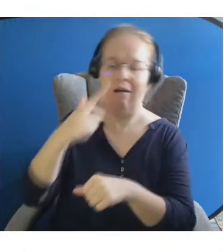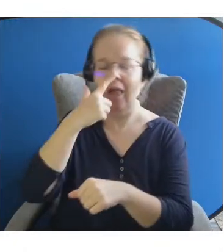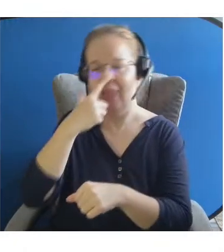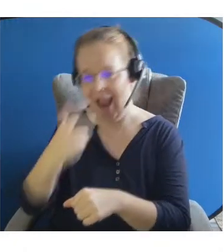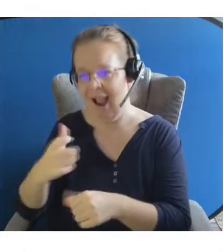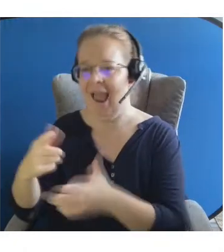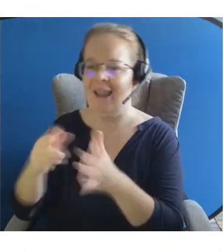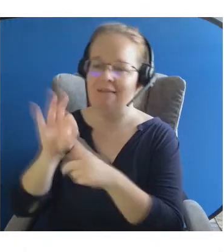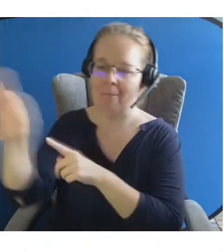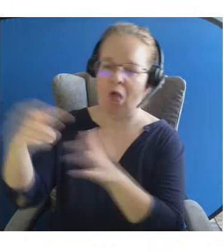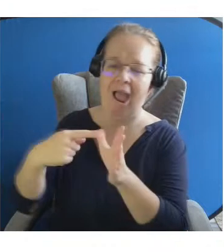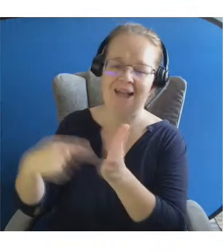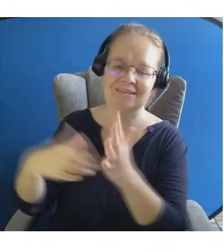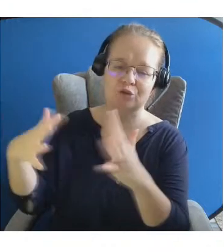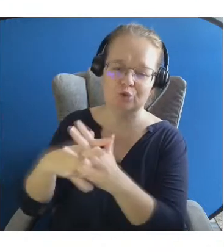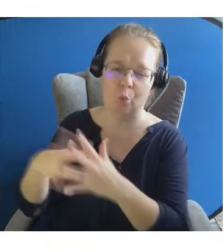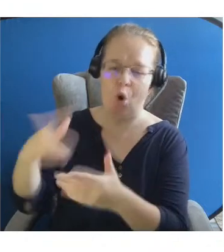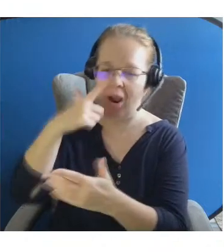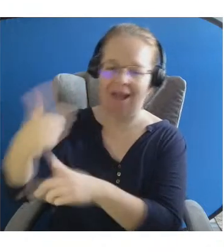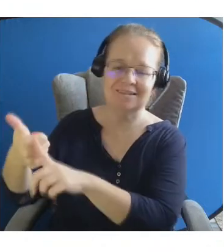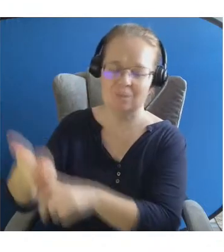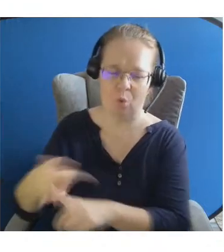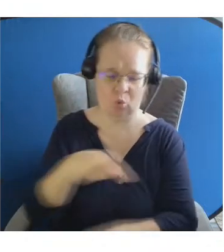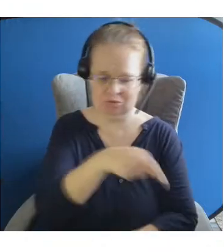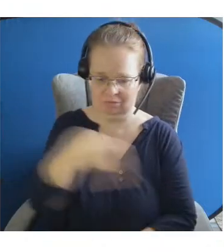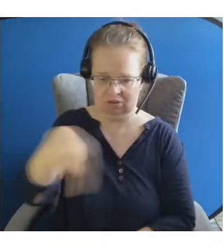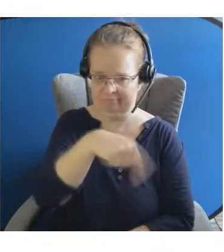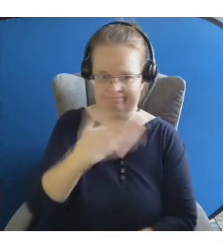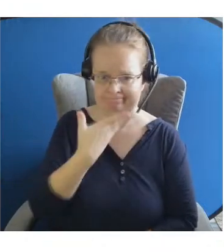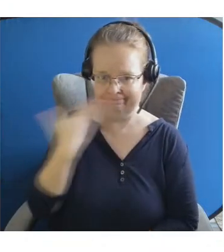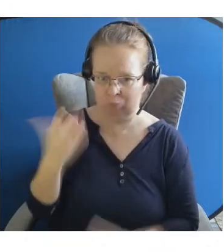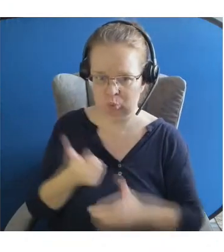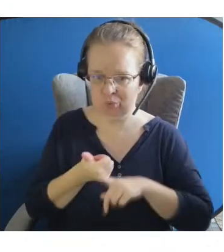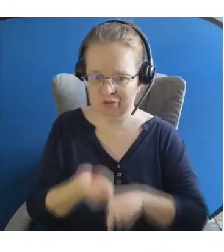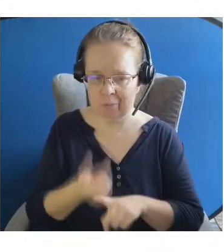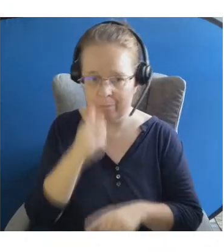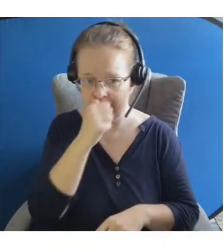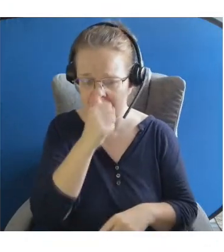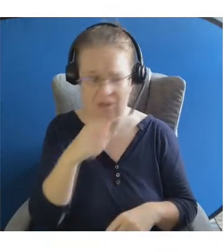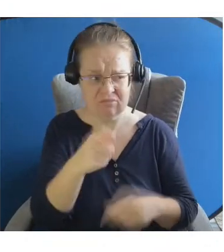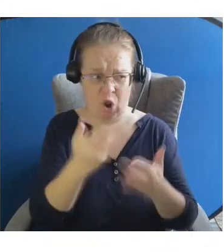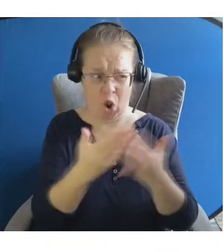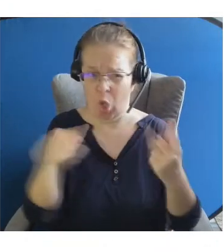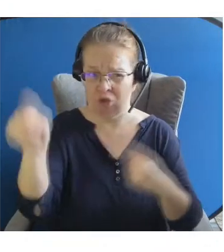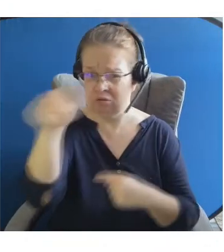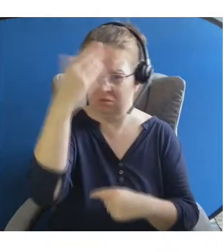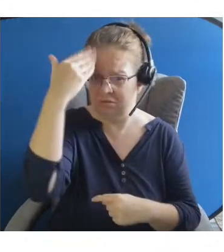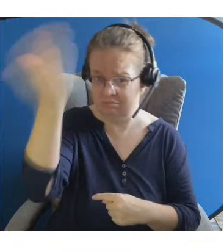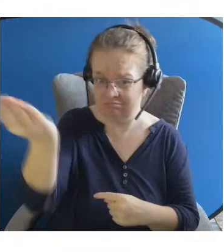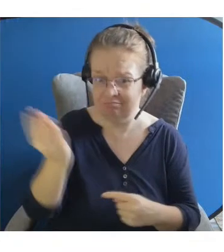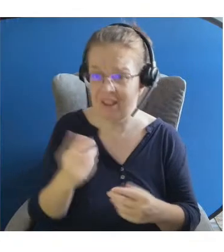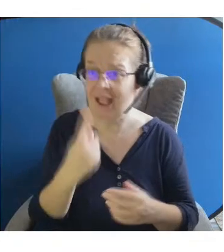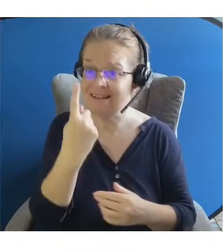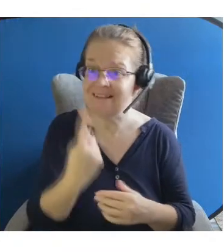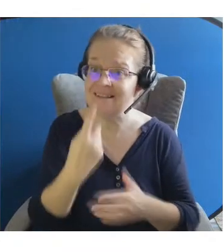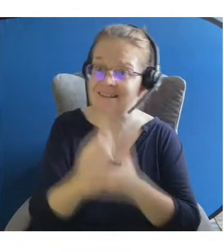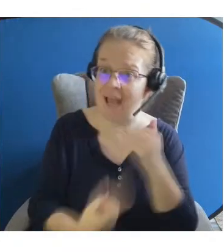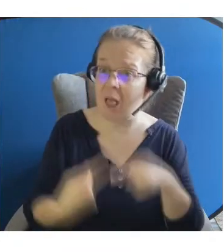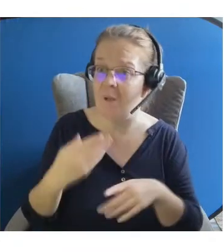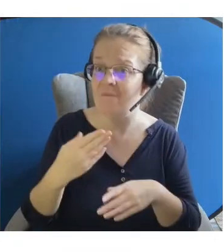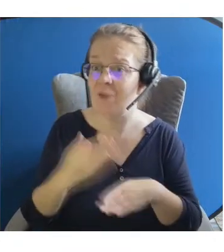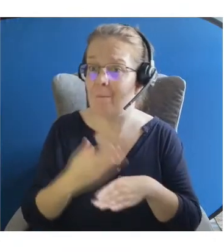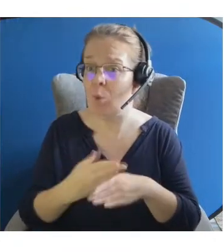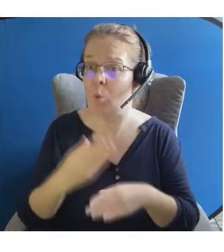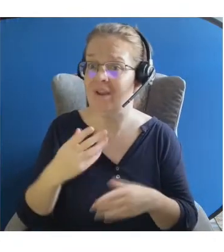work. Another problem is that not many people know it exists. Self-employed disabled people and small